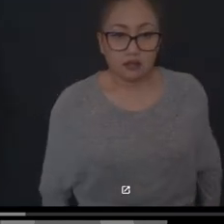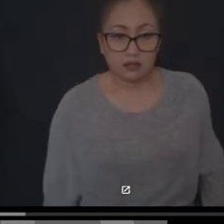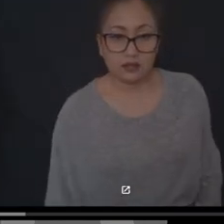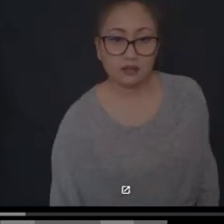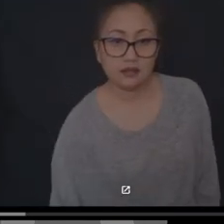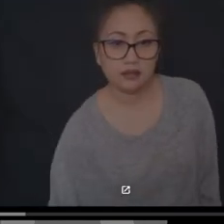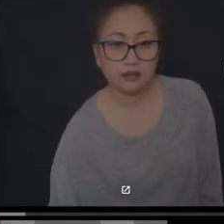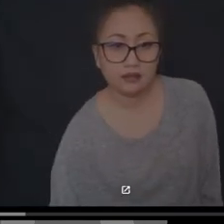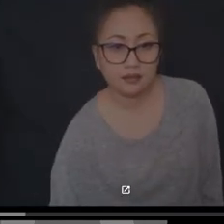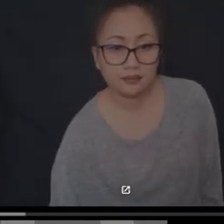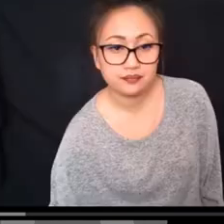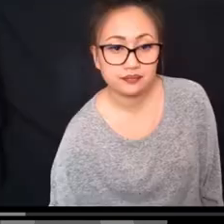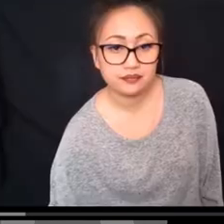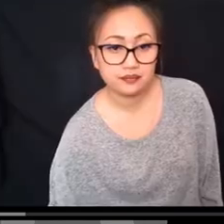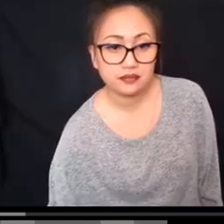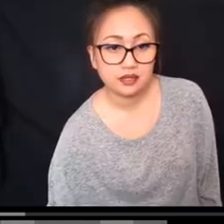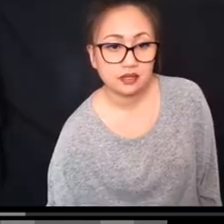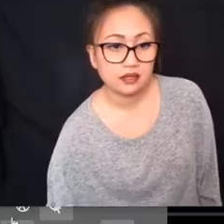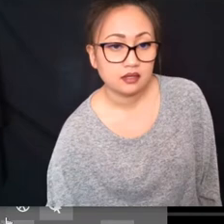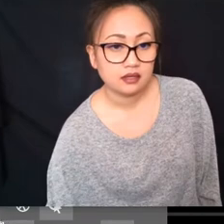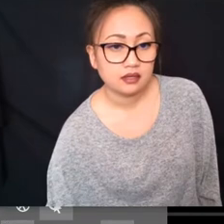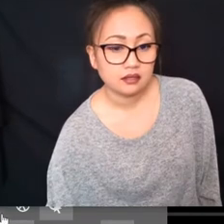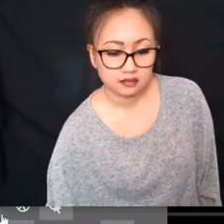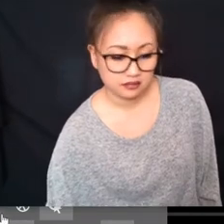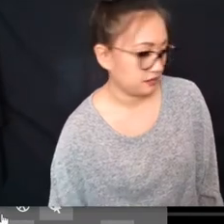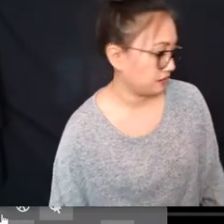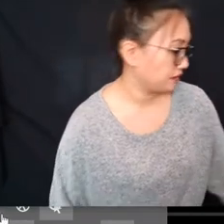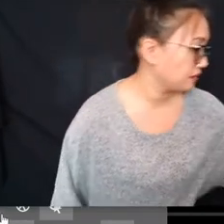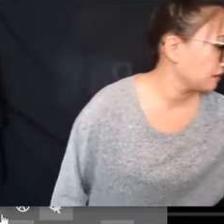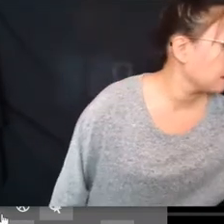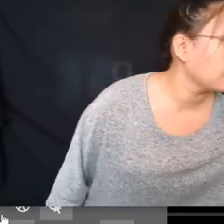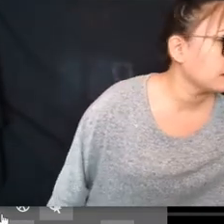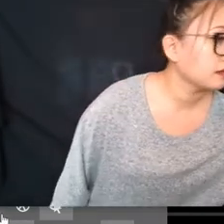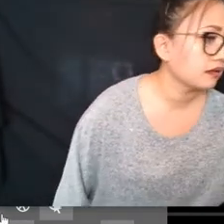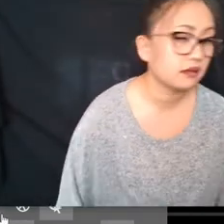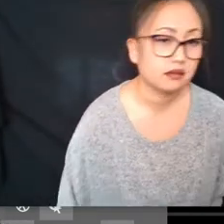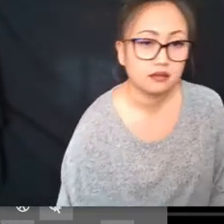I was always the biggest kid when I was a child.